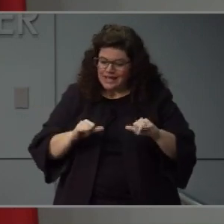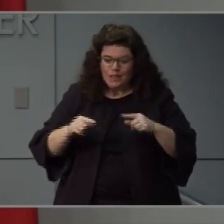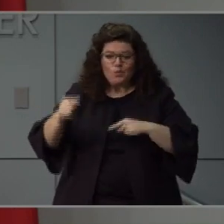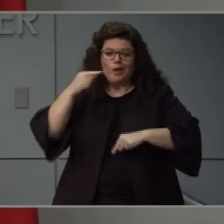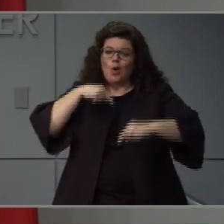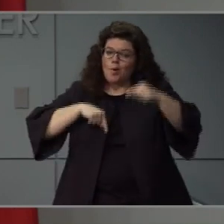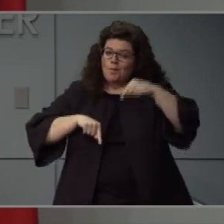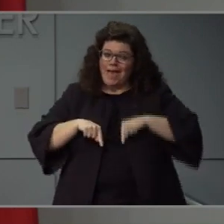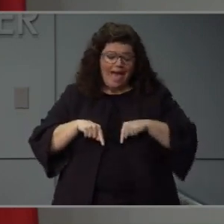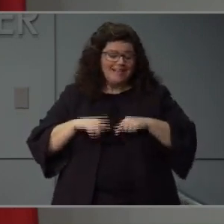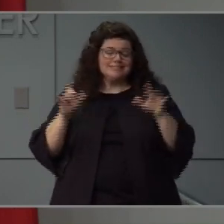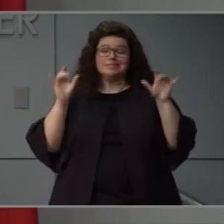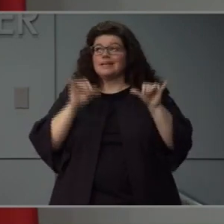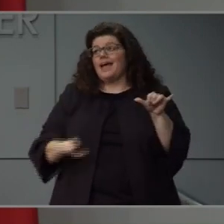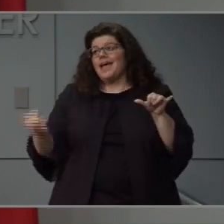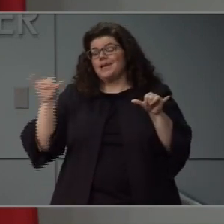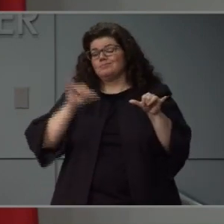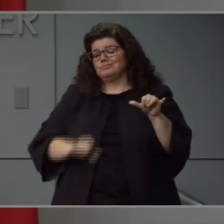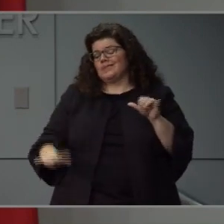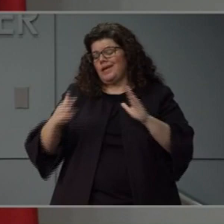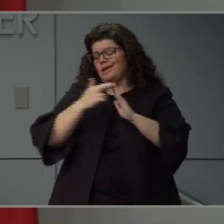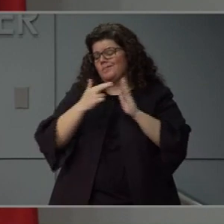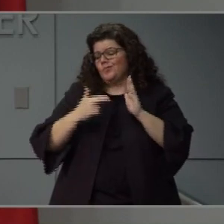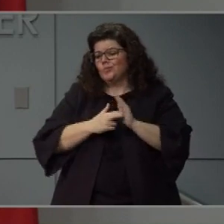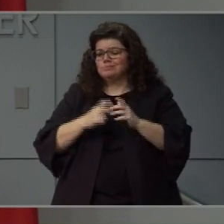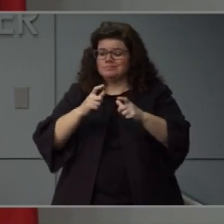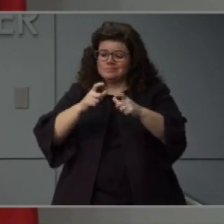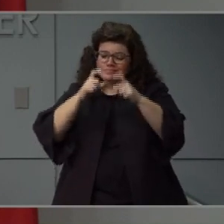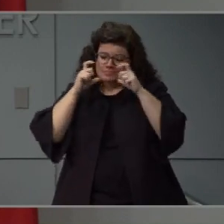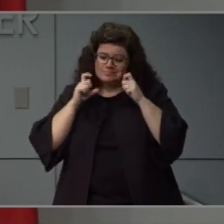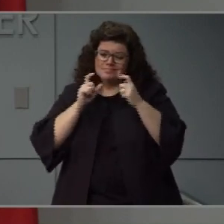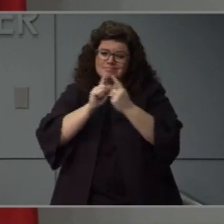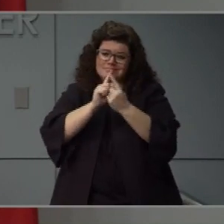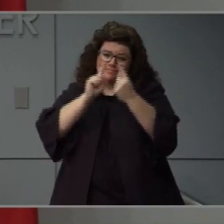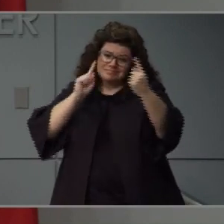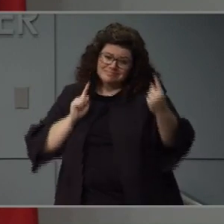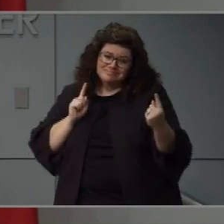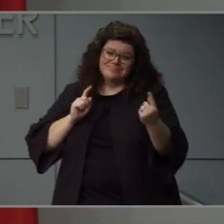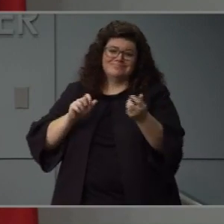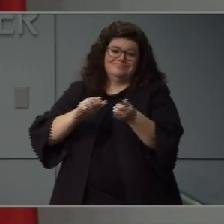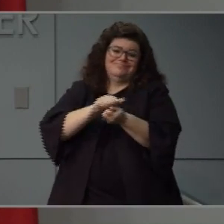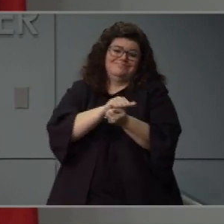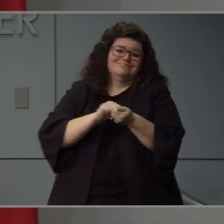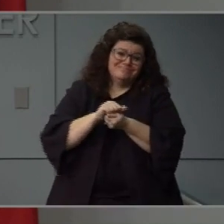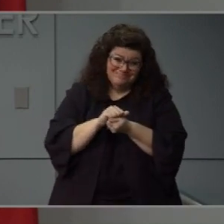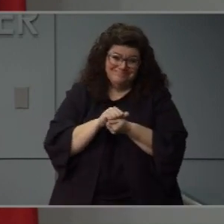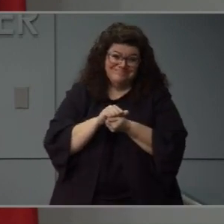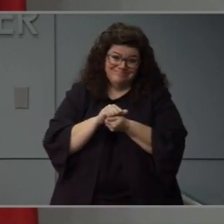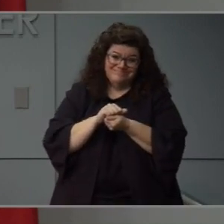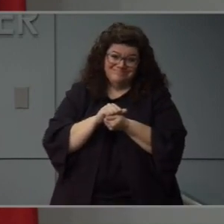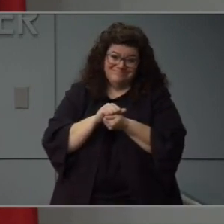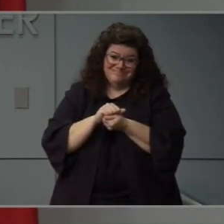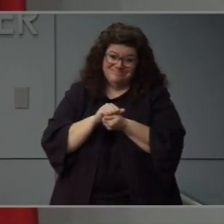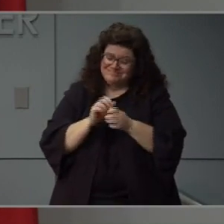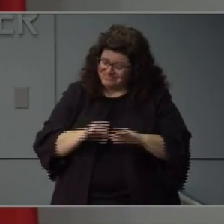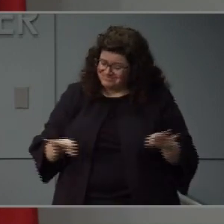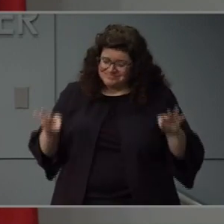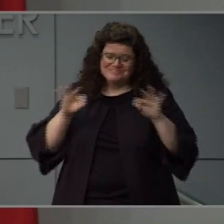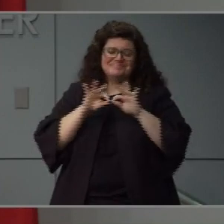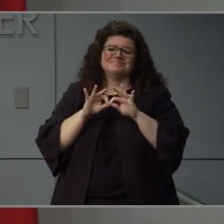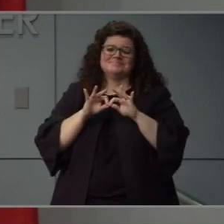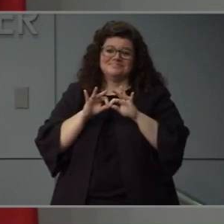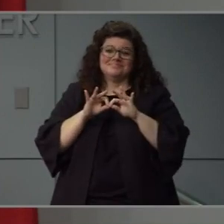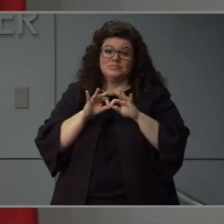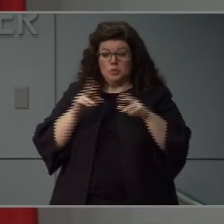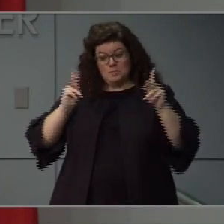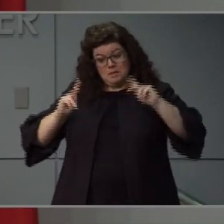social distancing, hand hygiene, and face coverings that we keep talking about, the 3 W's. So as far as other people